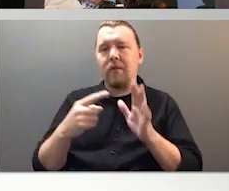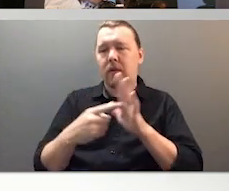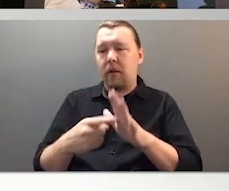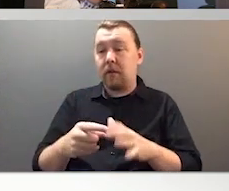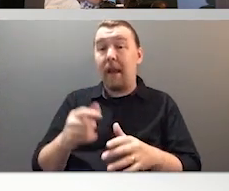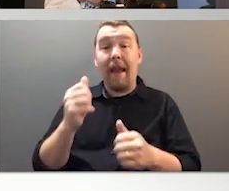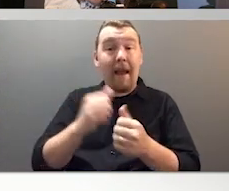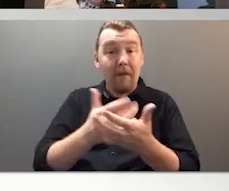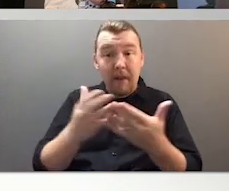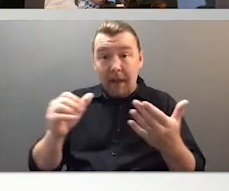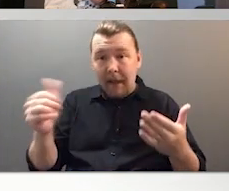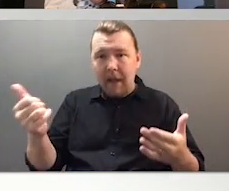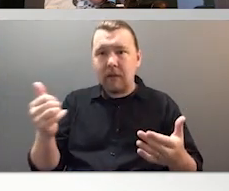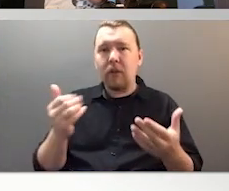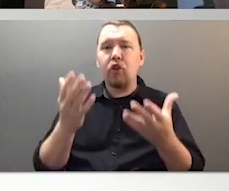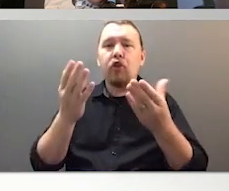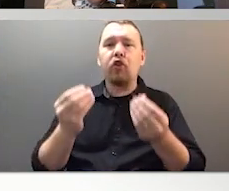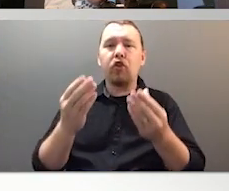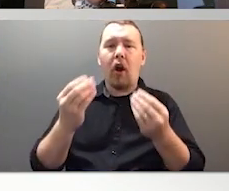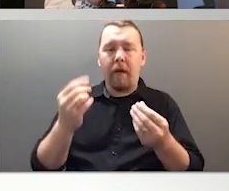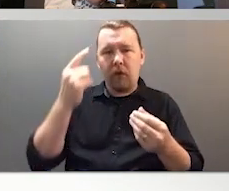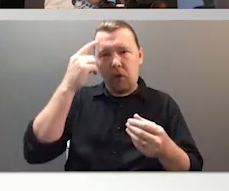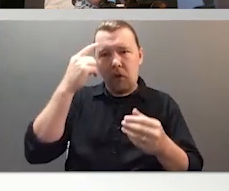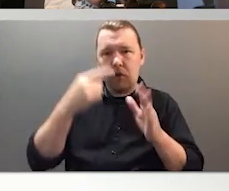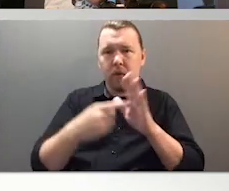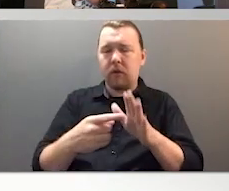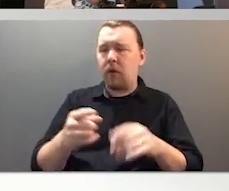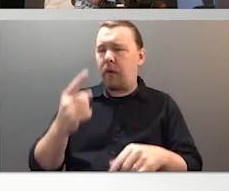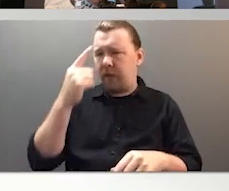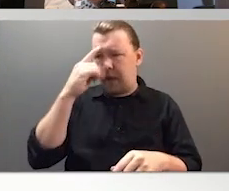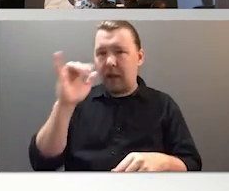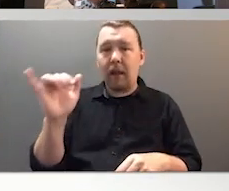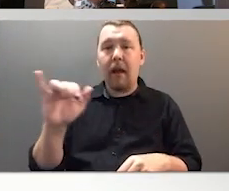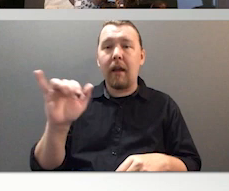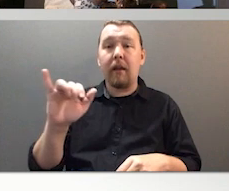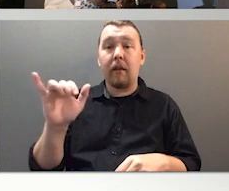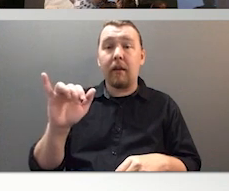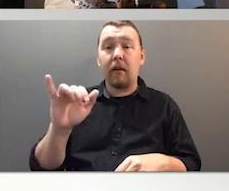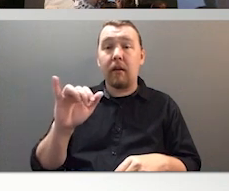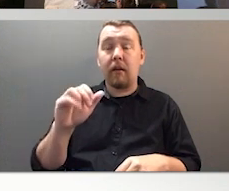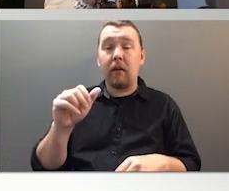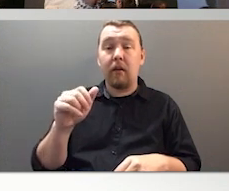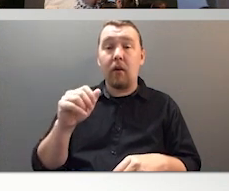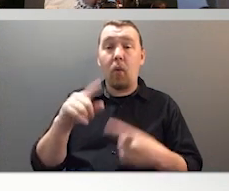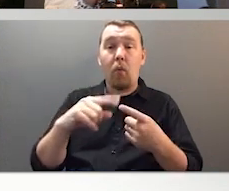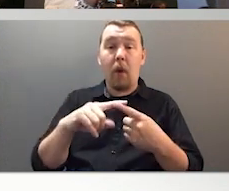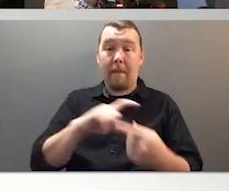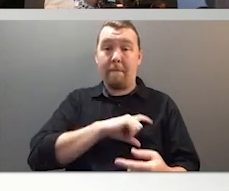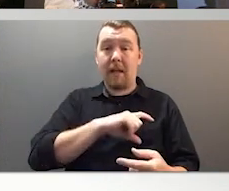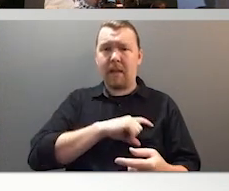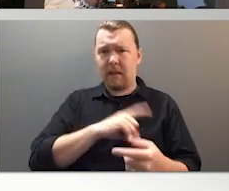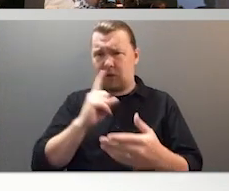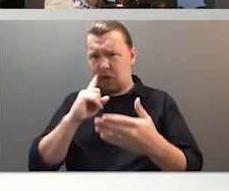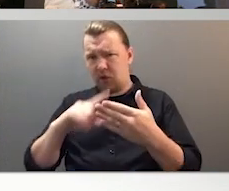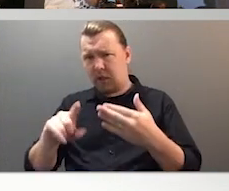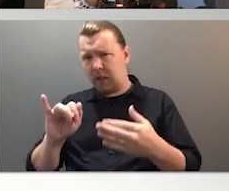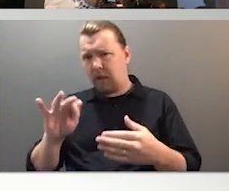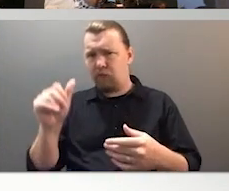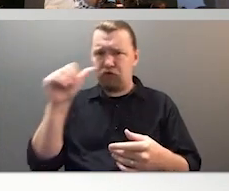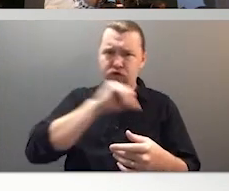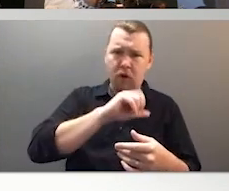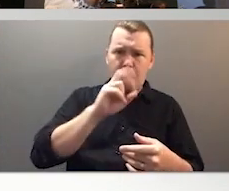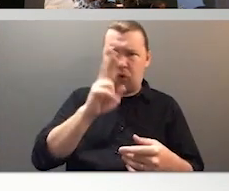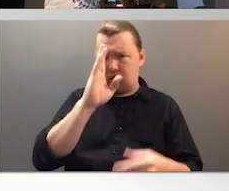neurological signs. So I want you to think of like a sobriety checkpoint and what they have individuals do during that. This is